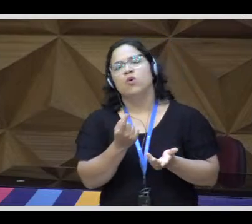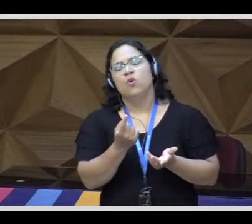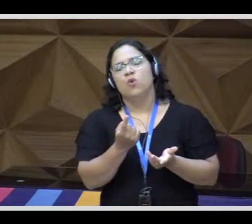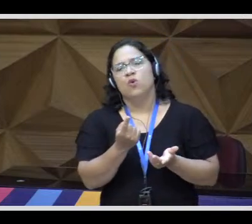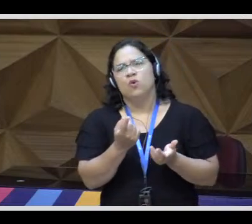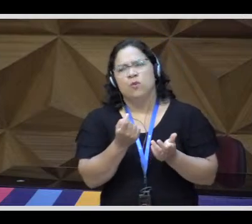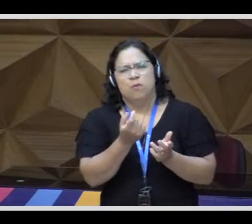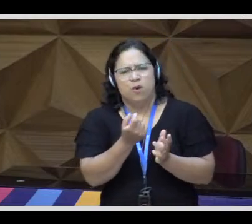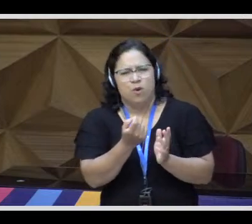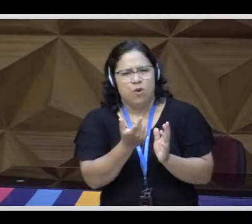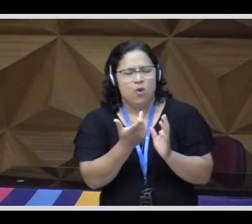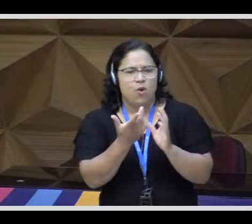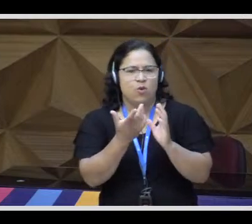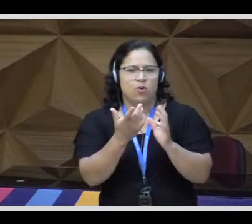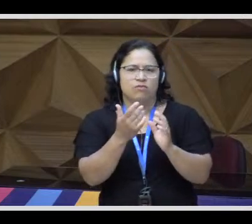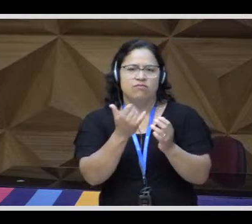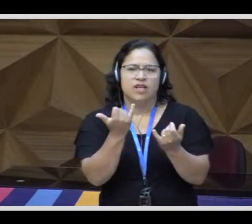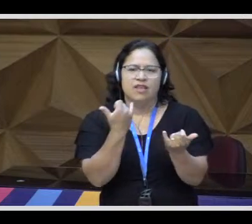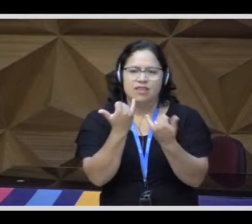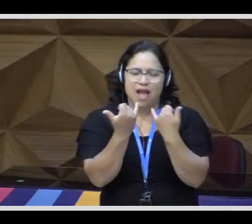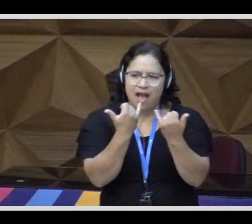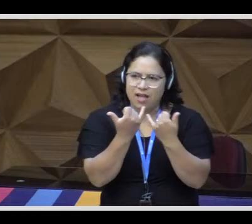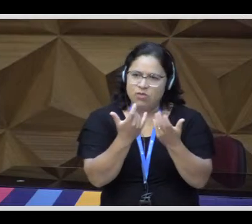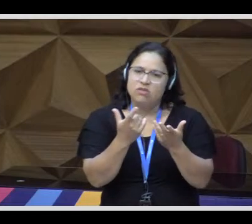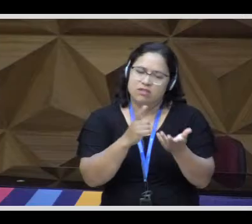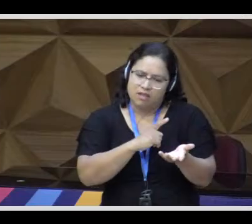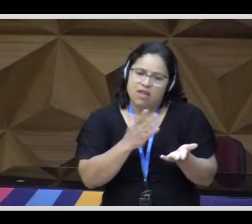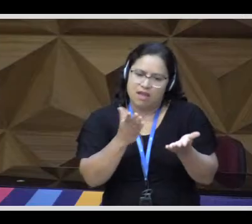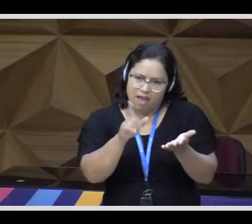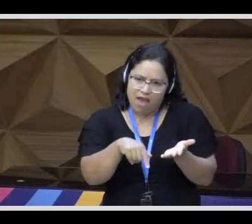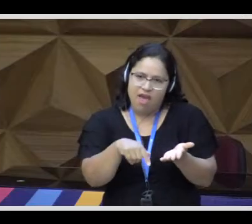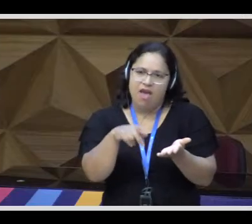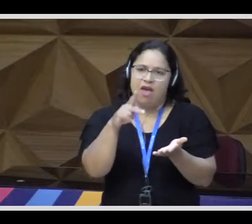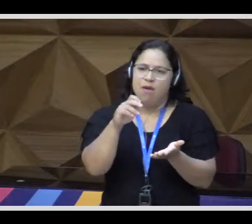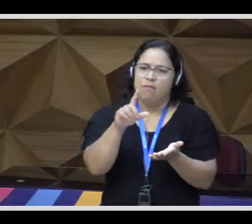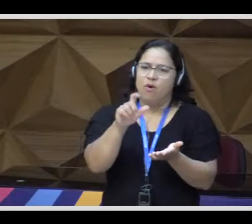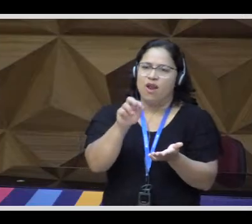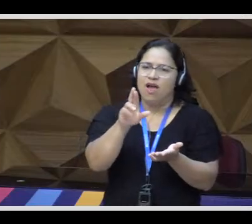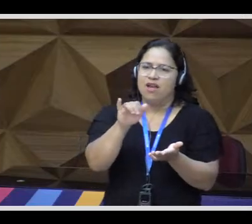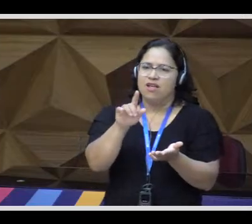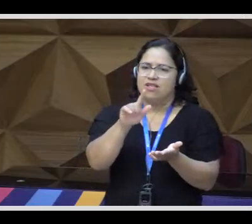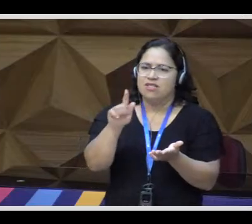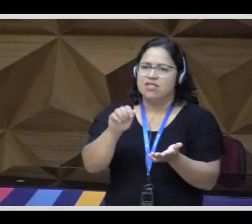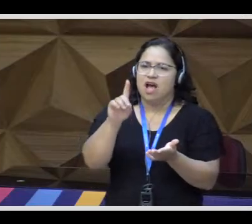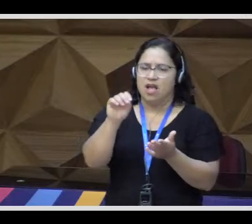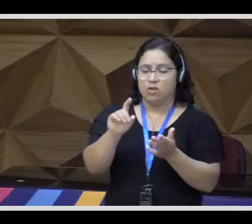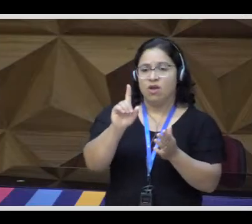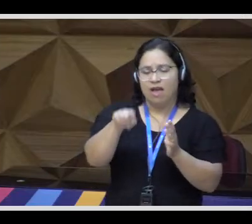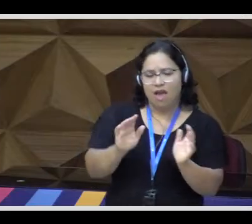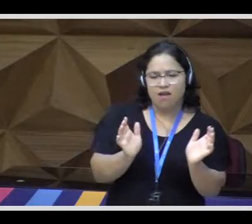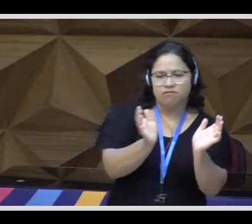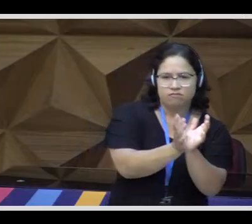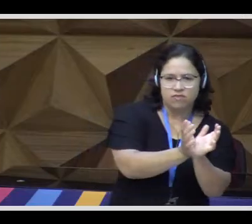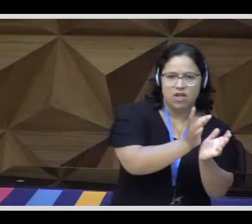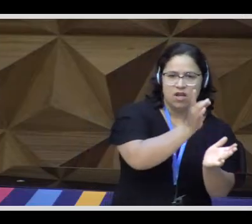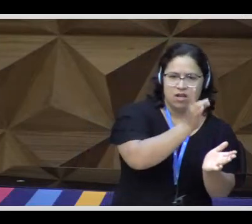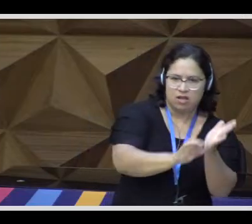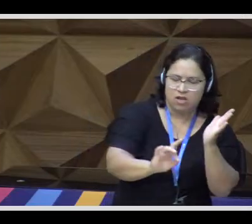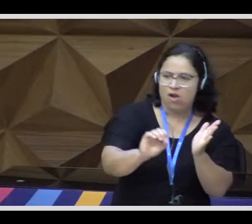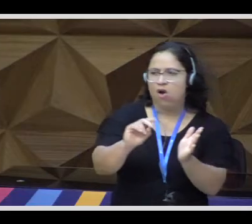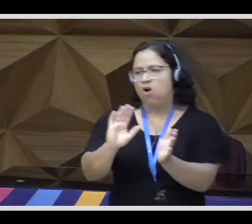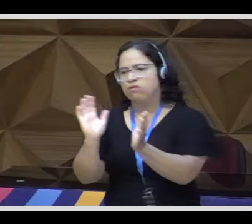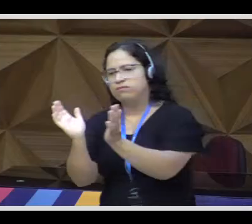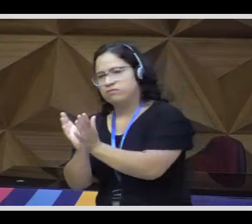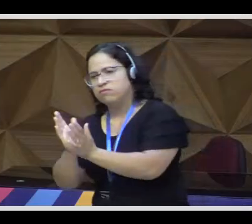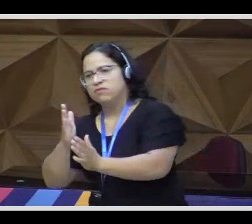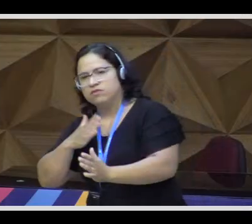polarized data, right? Only the ones who hate the most and love the most are available. The ones who are drinking beer at